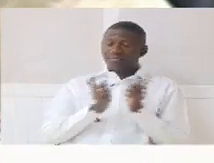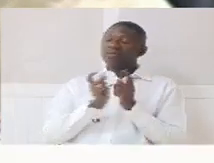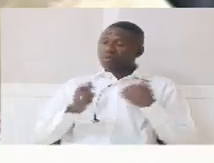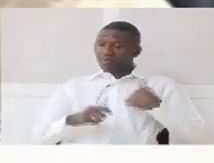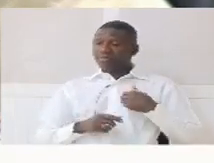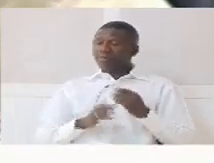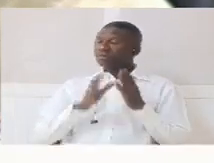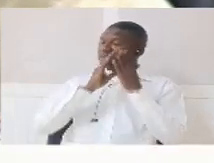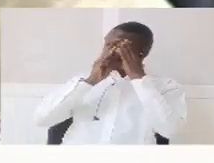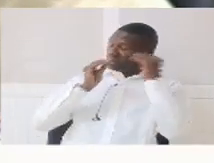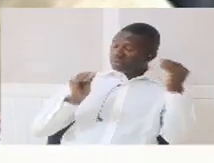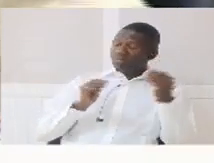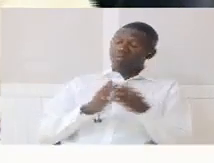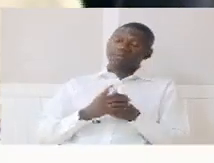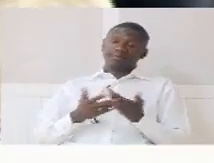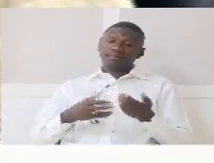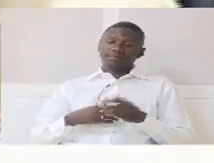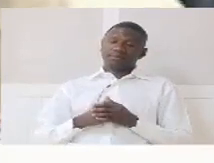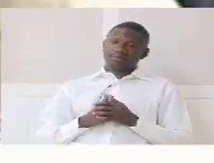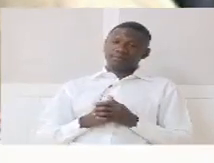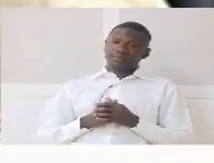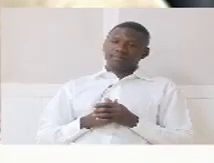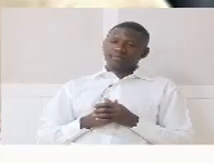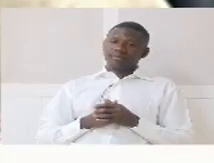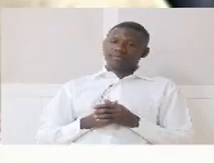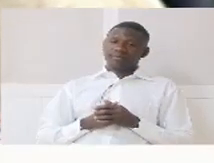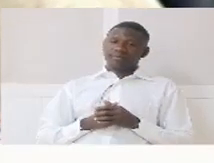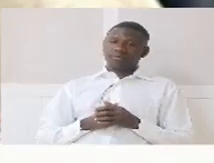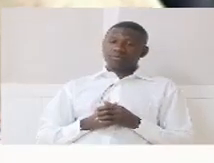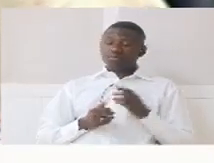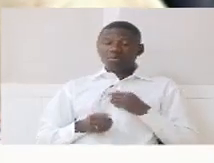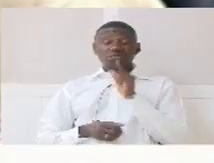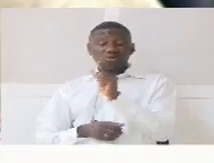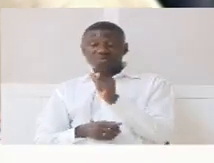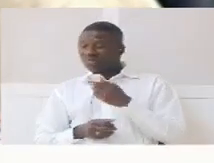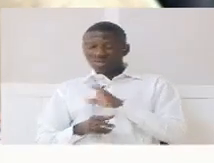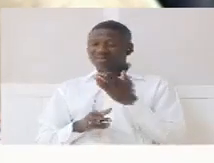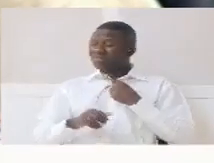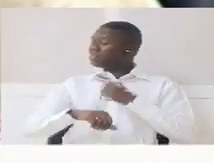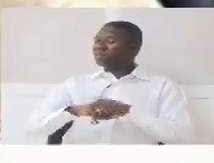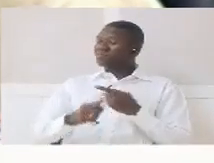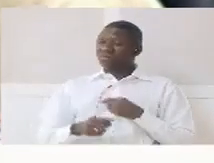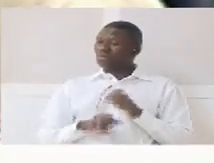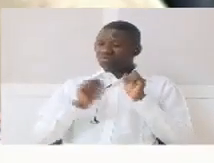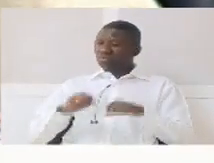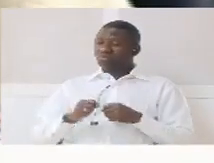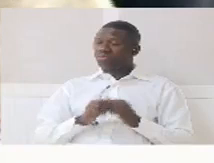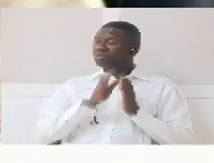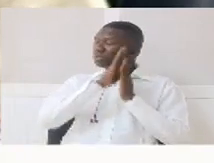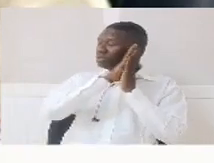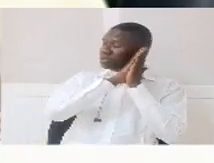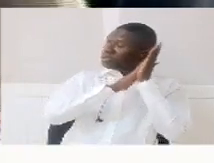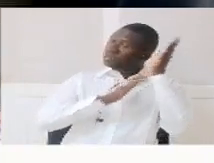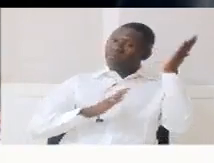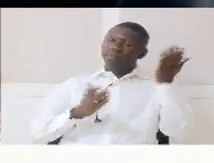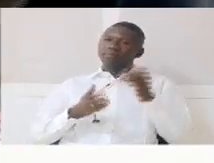sleeping, some even snoring. But don't time of certain because no. But some don't have that time, they are unable to. Olu la sino ka